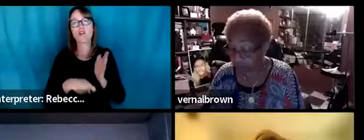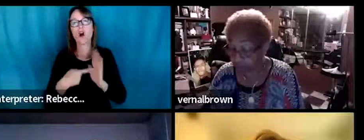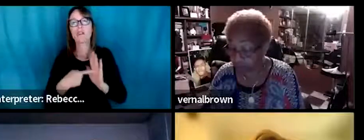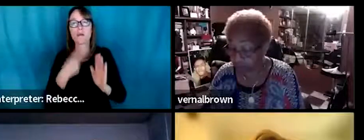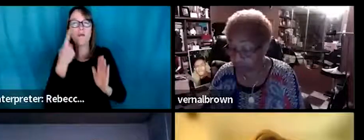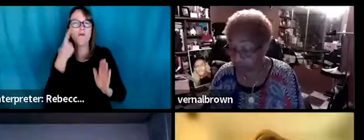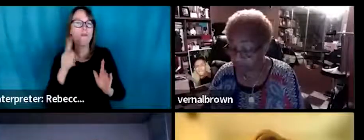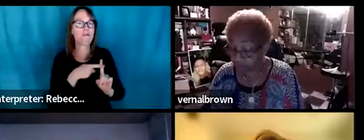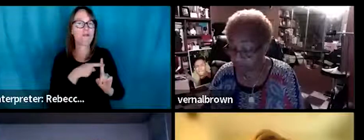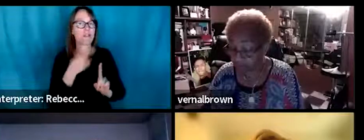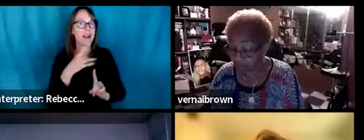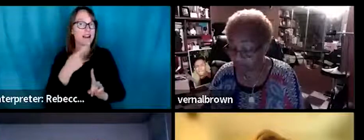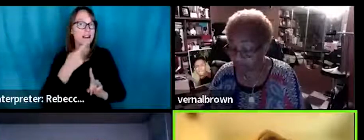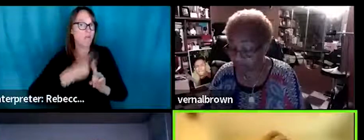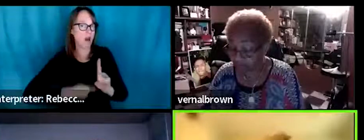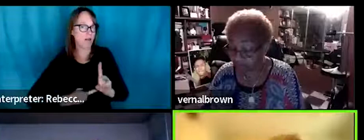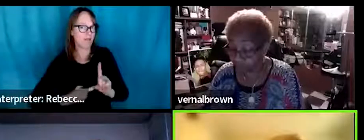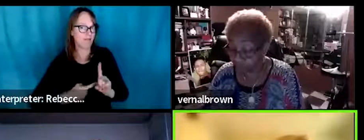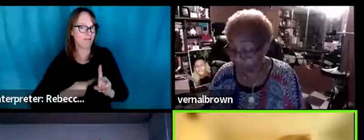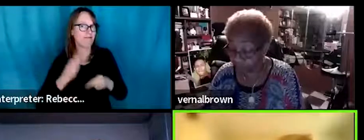term one. Okay.